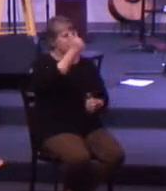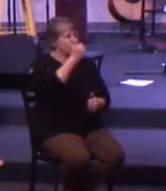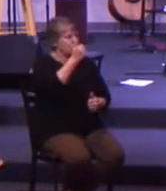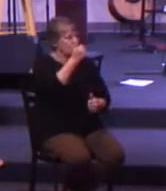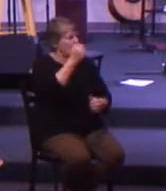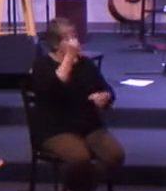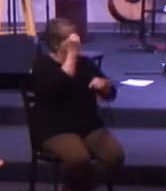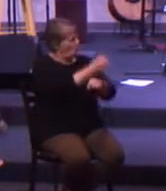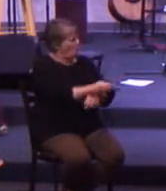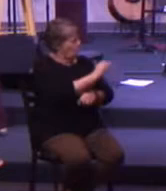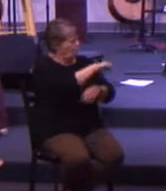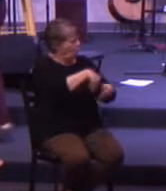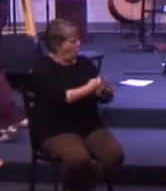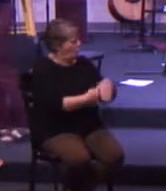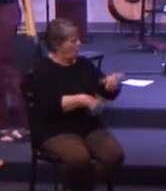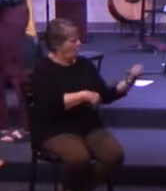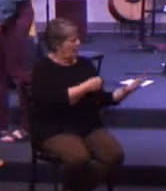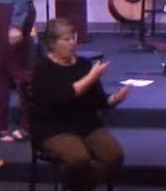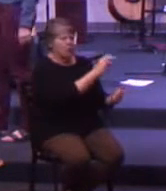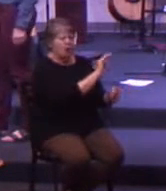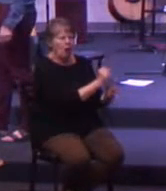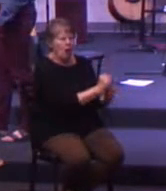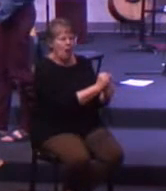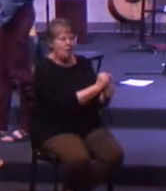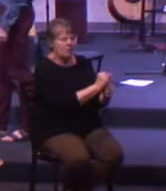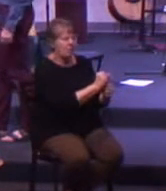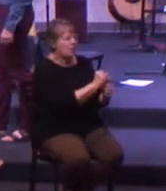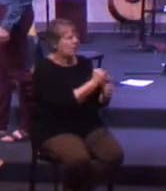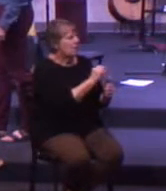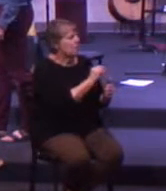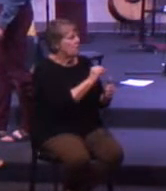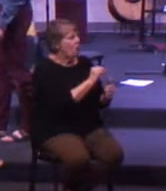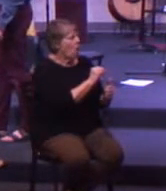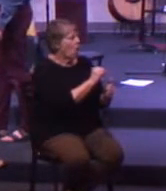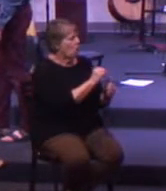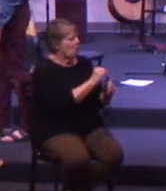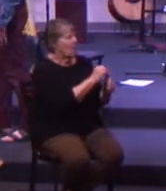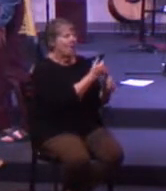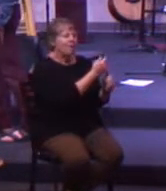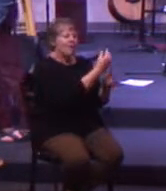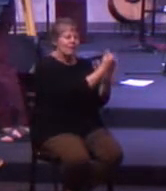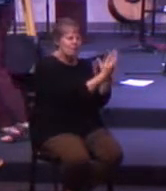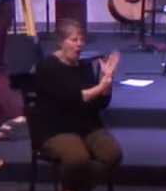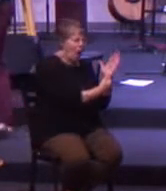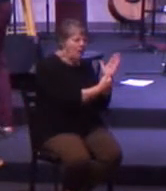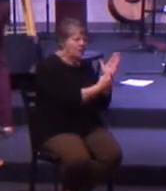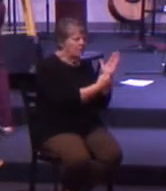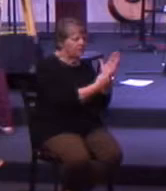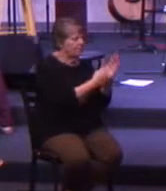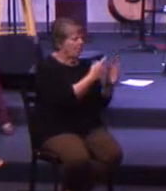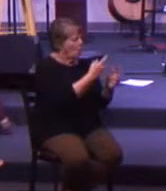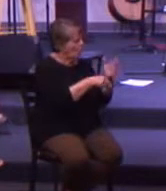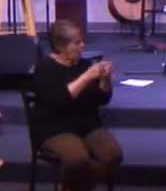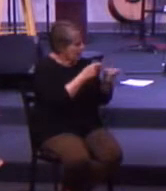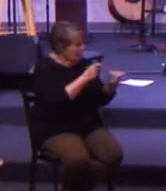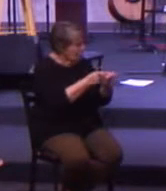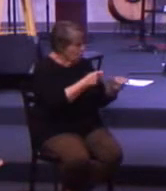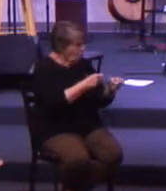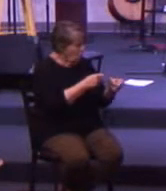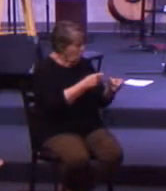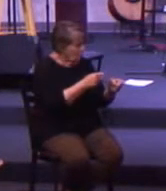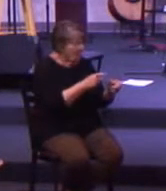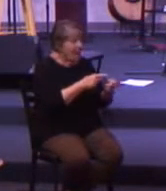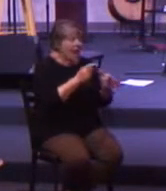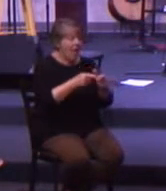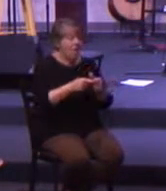Now, if we take the list of gods and their dominions they were powerful over, and then we put up the 10 plagues next to